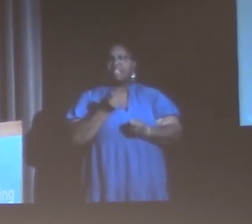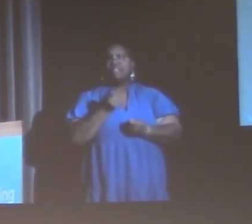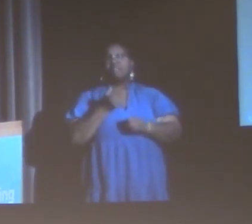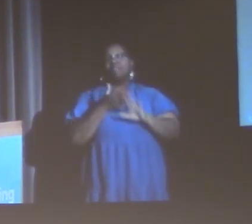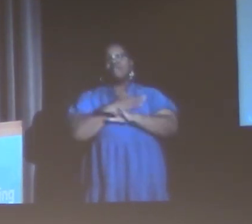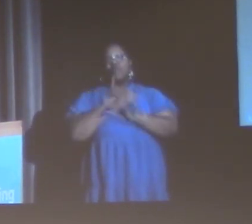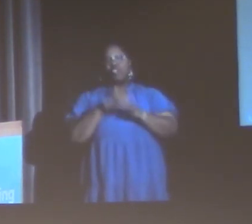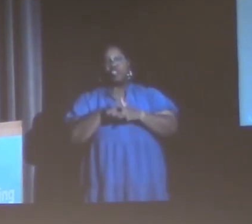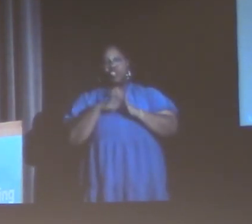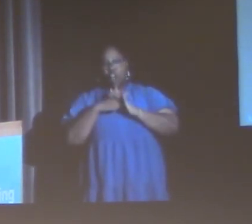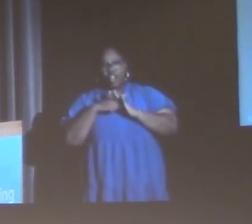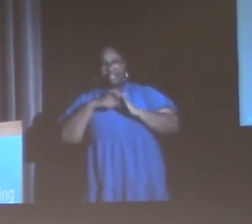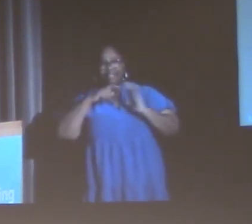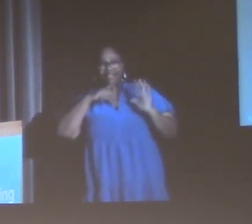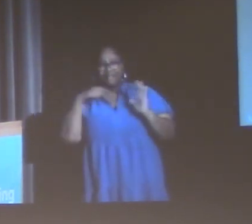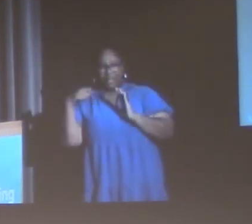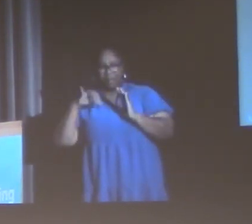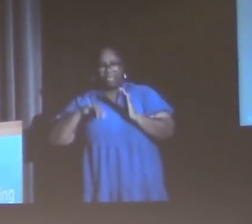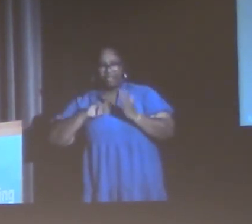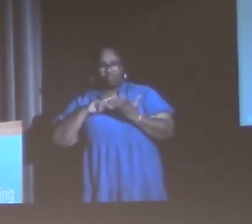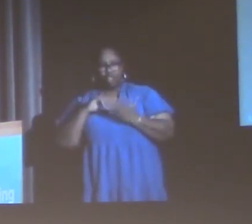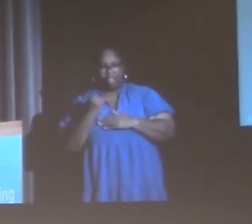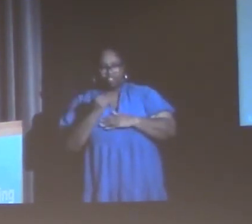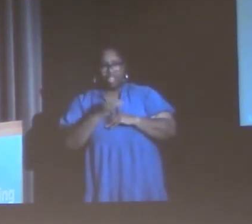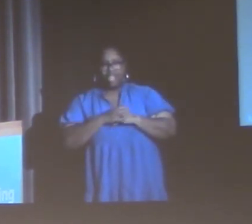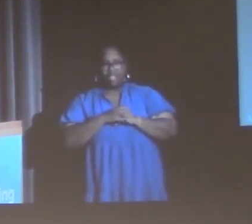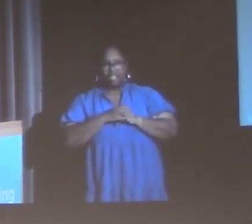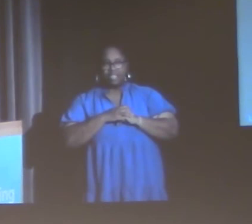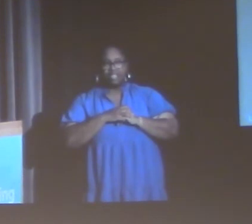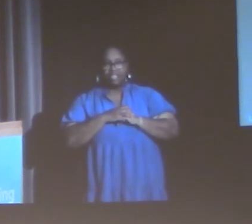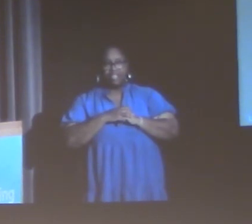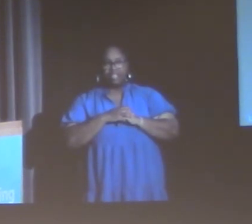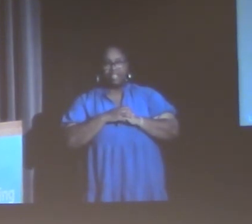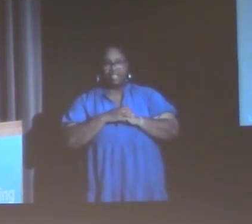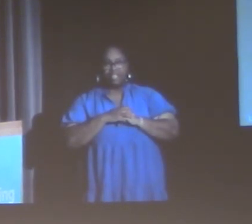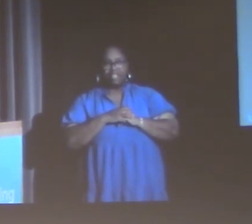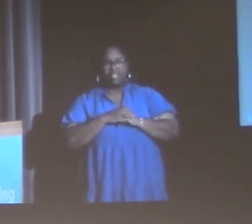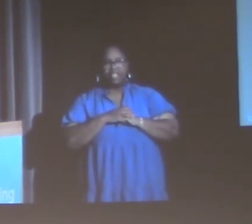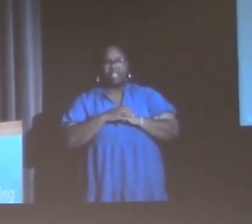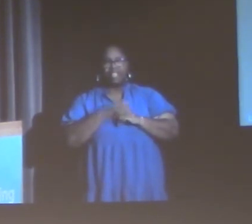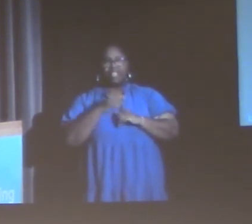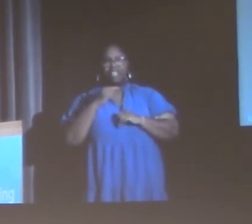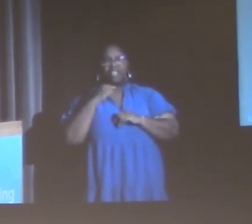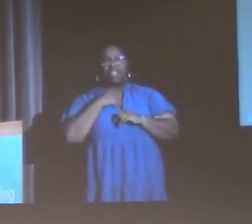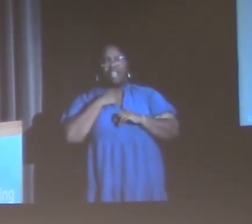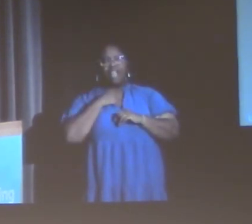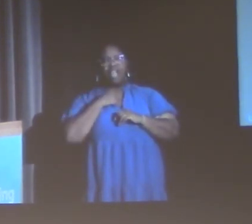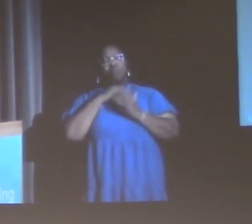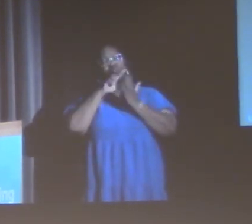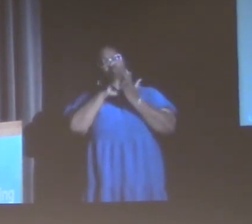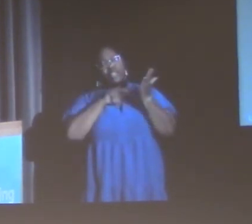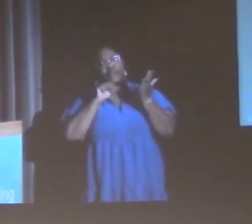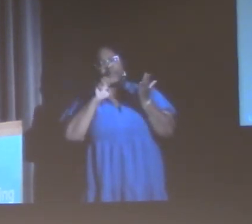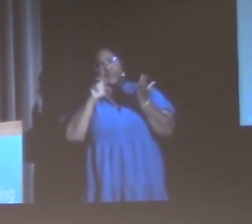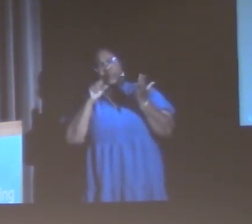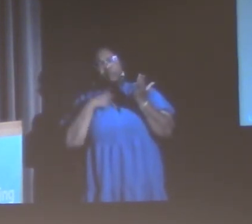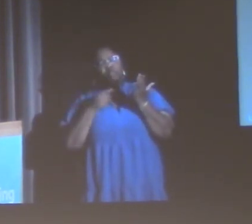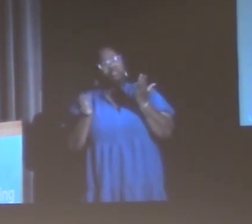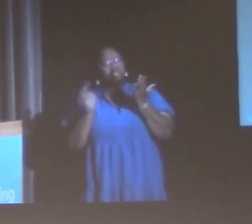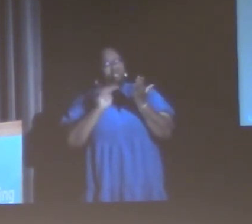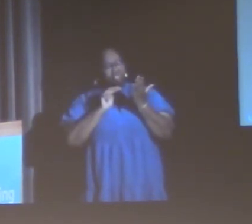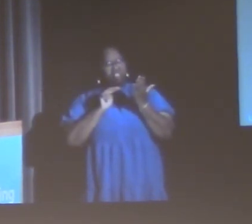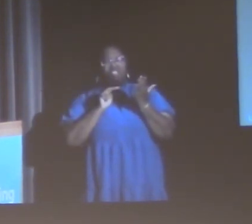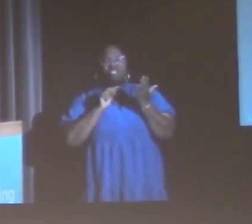this, Rojek, I was looking at the news, reading the news, and we heard that a